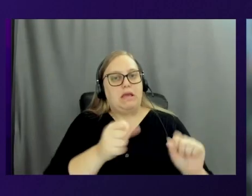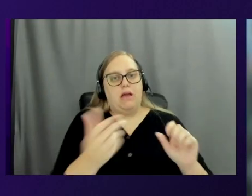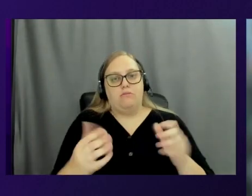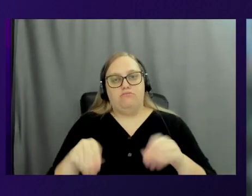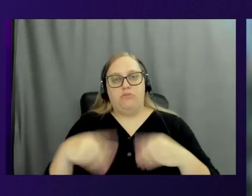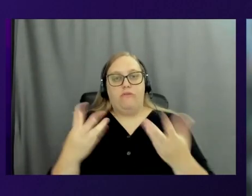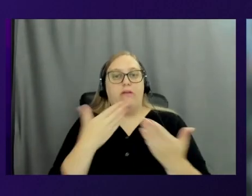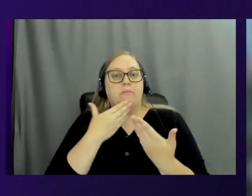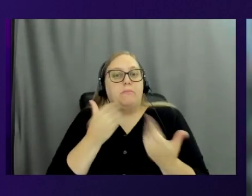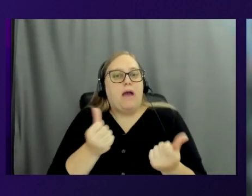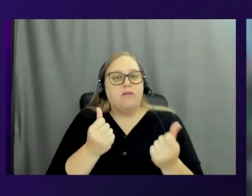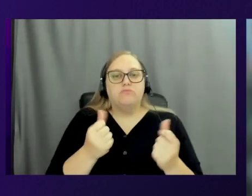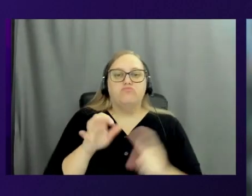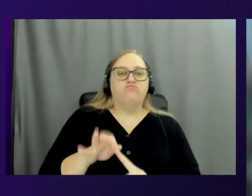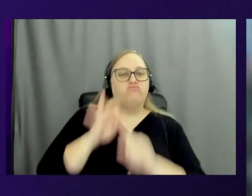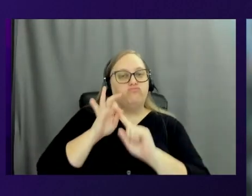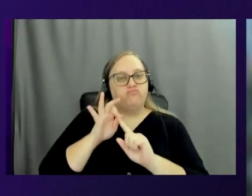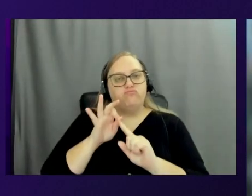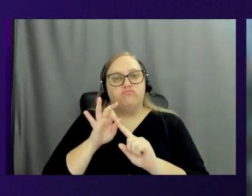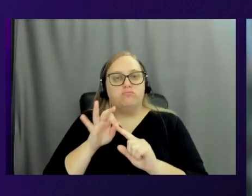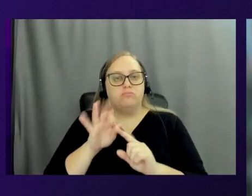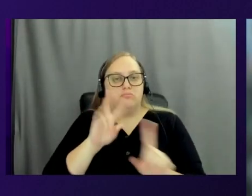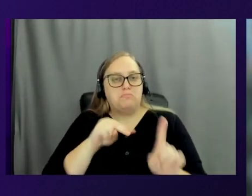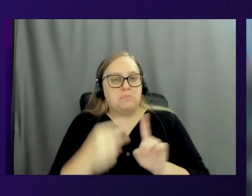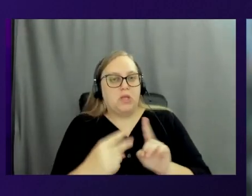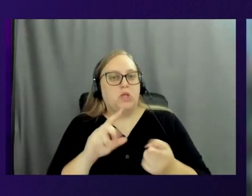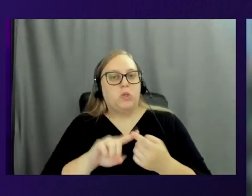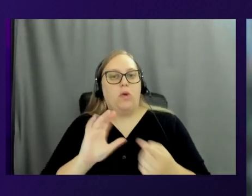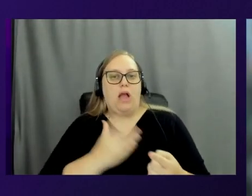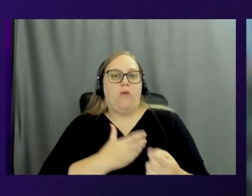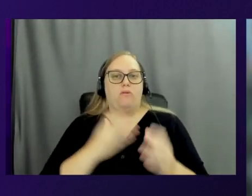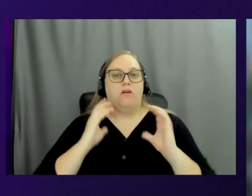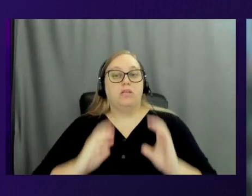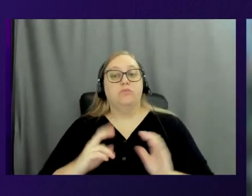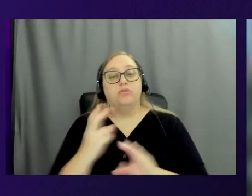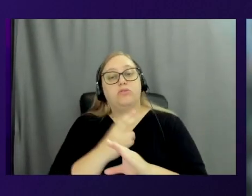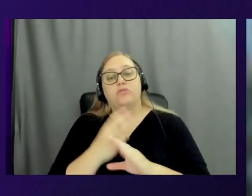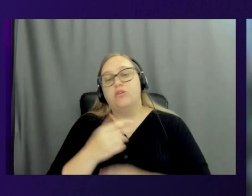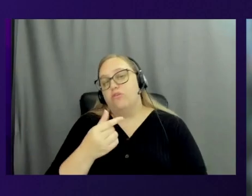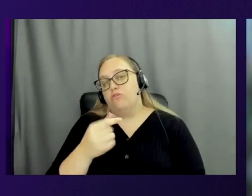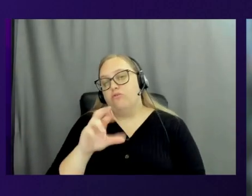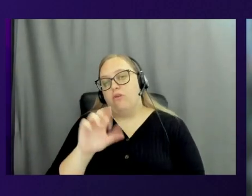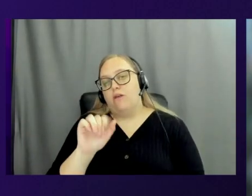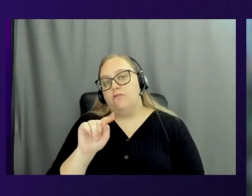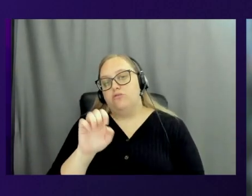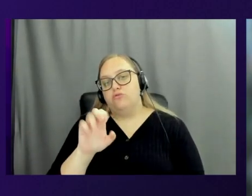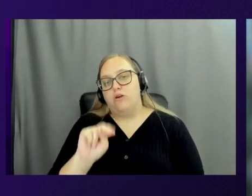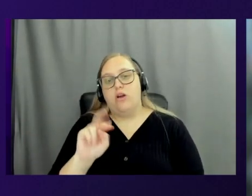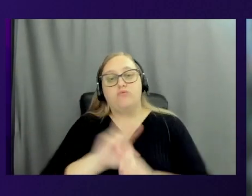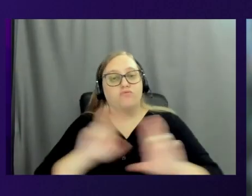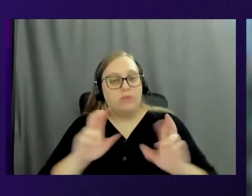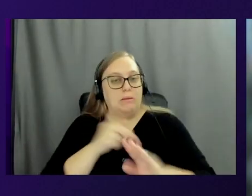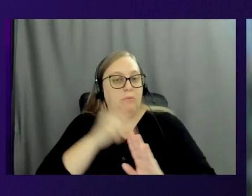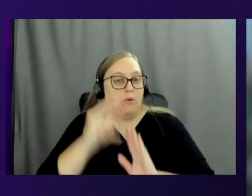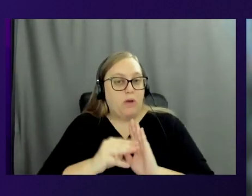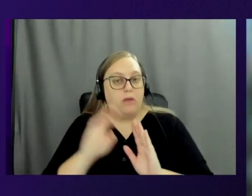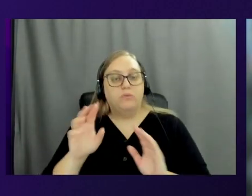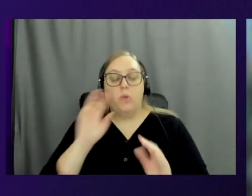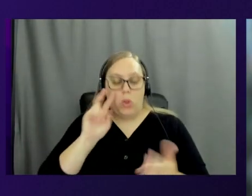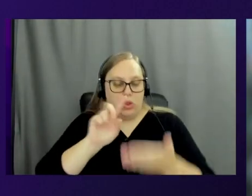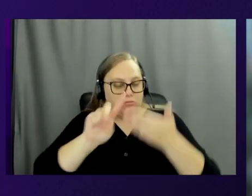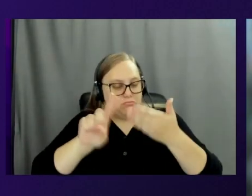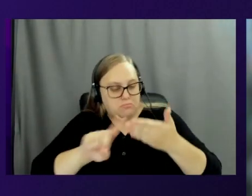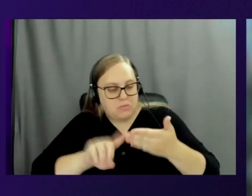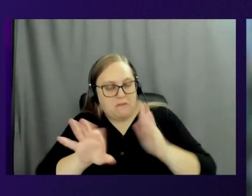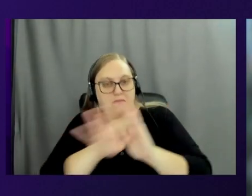value proposition to our customers. Use the Graviton Ready program to look up and contact a Graviton delivery partner to help